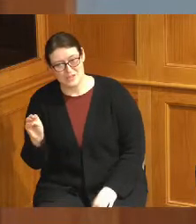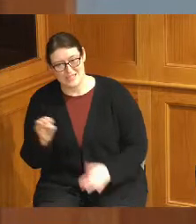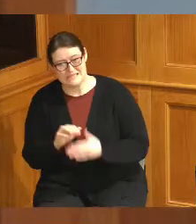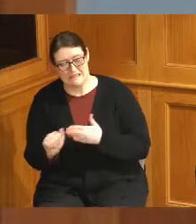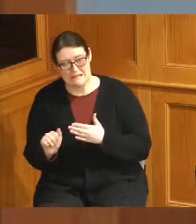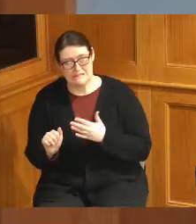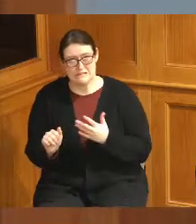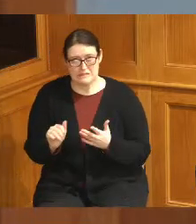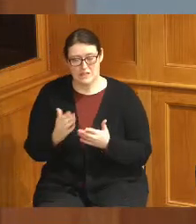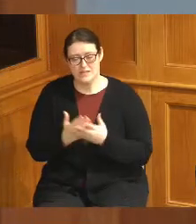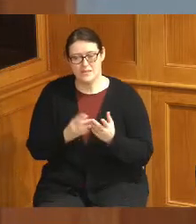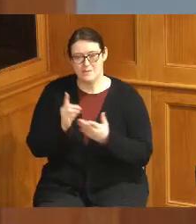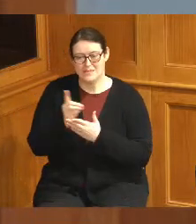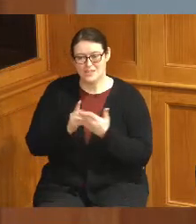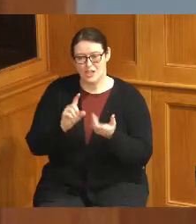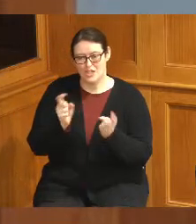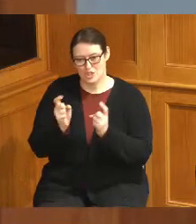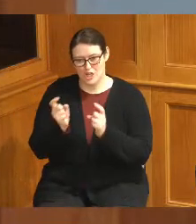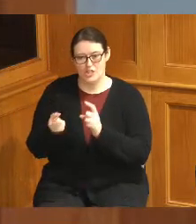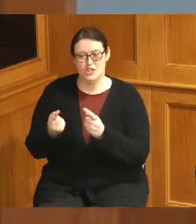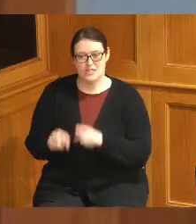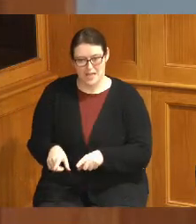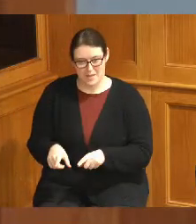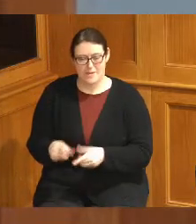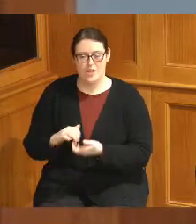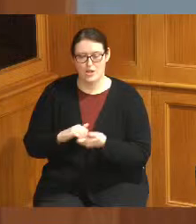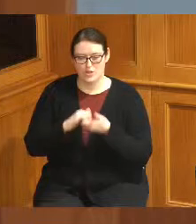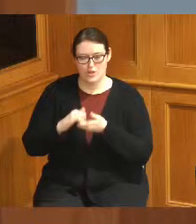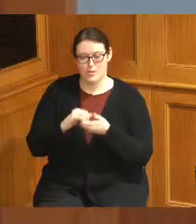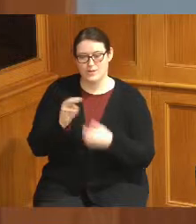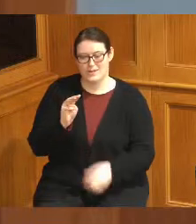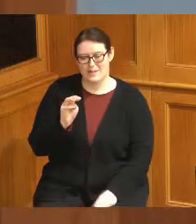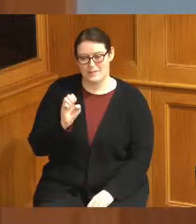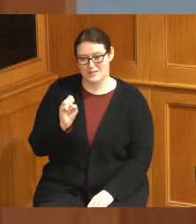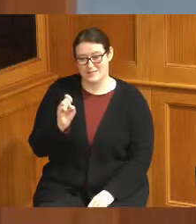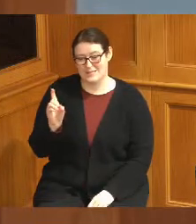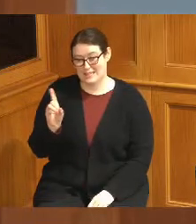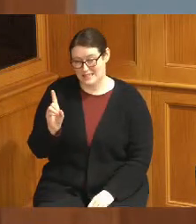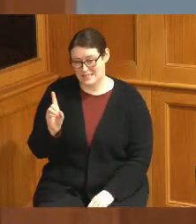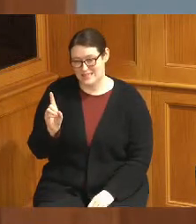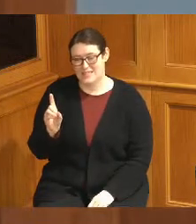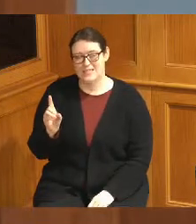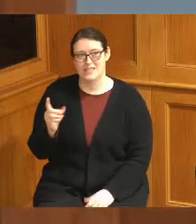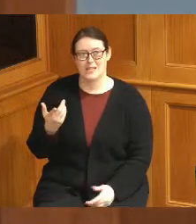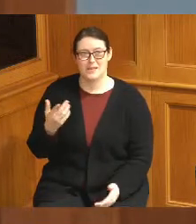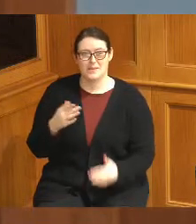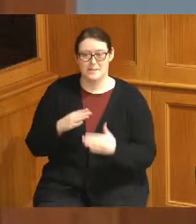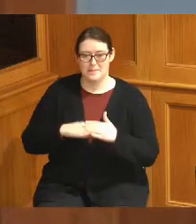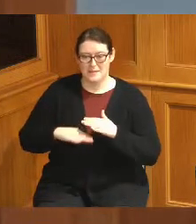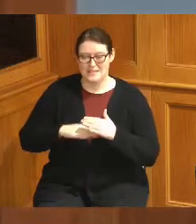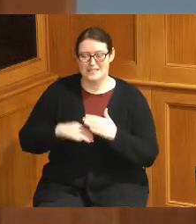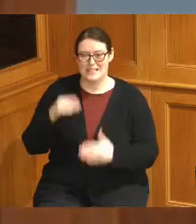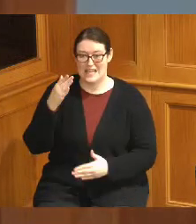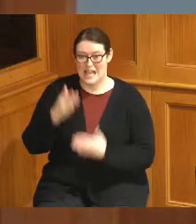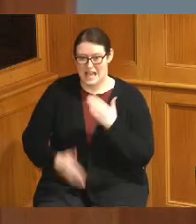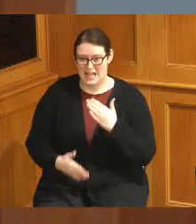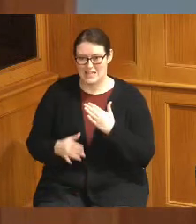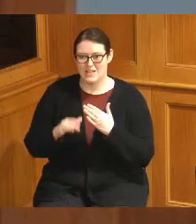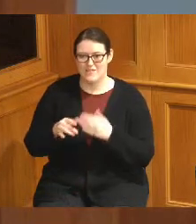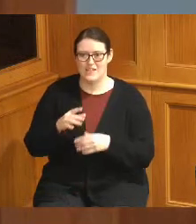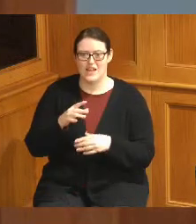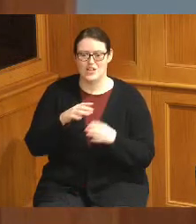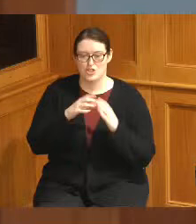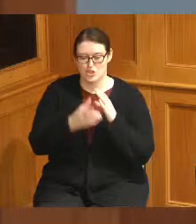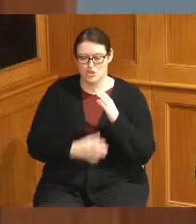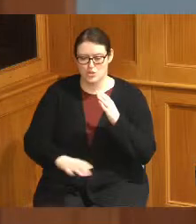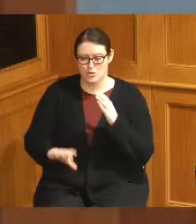Some design changes were made along the way in cooperation with MSD. Basically, the end of this storm sewer detention area